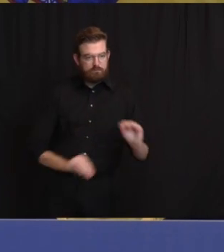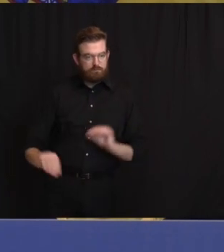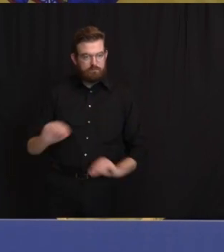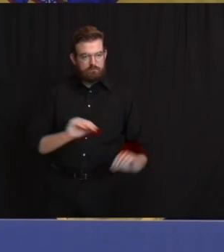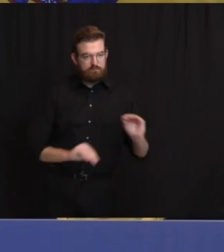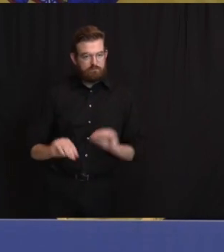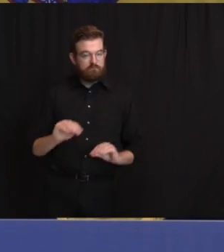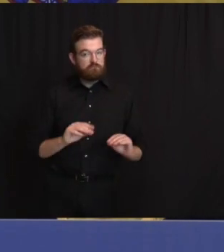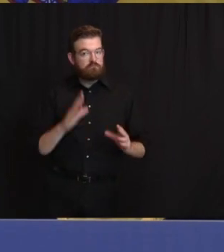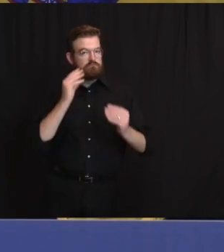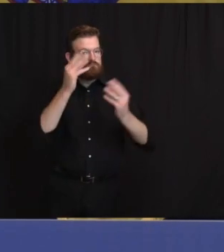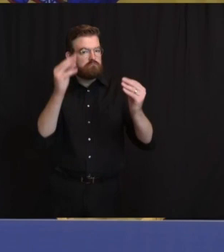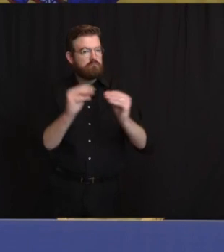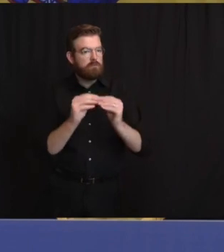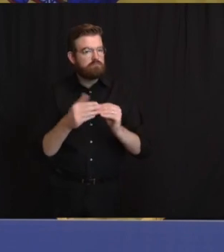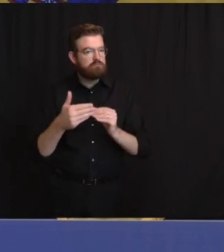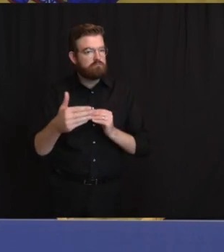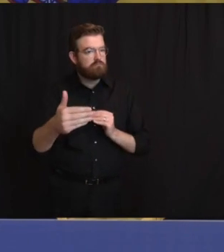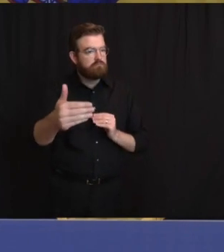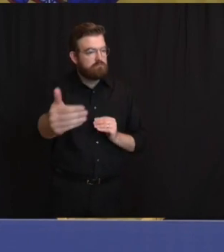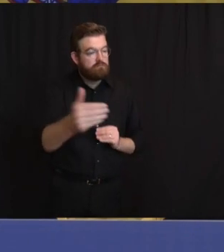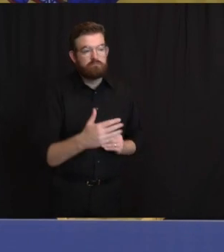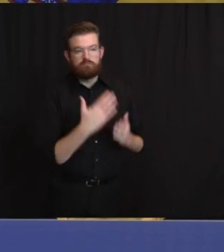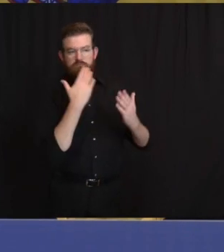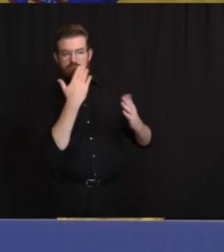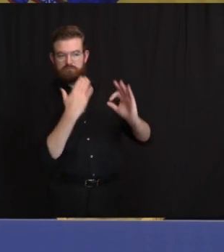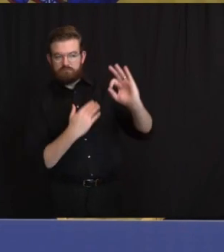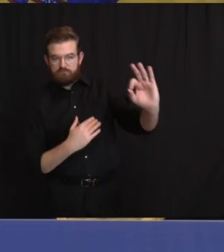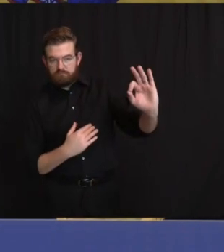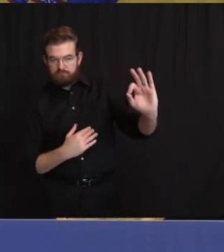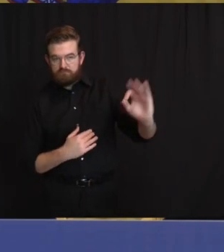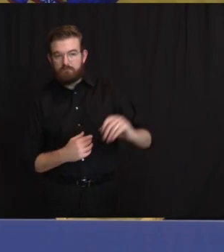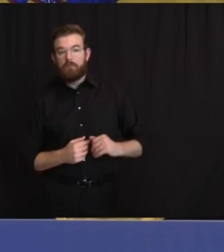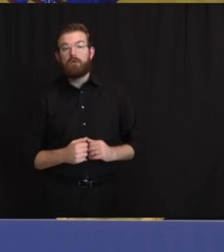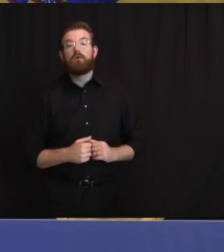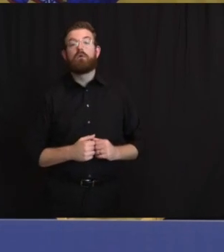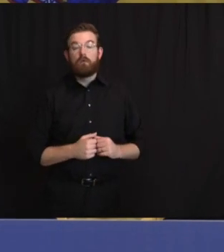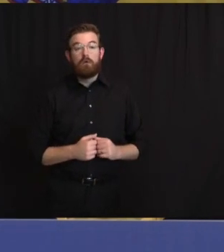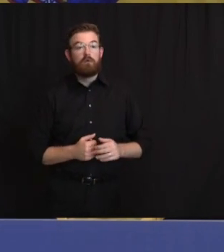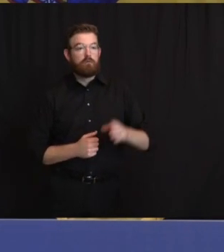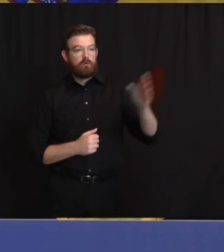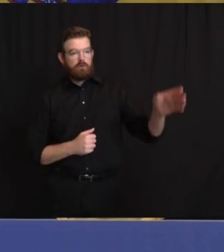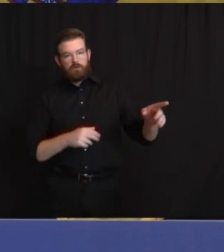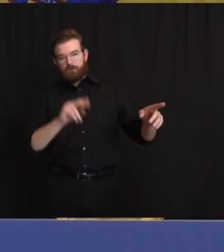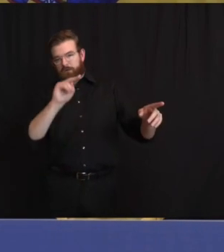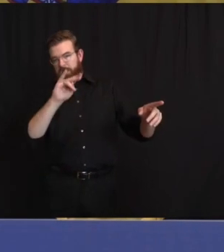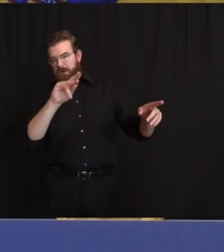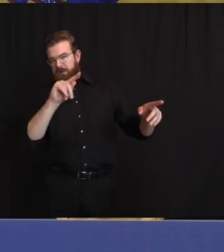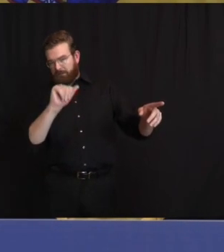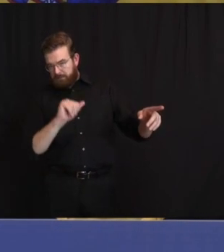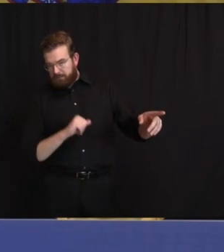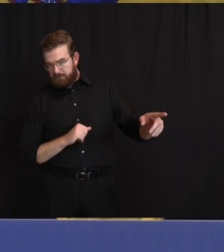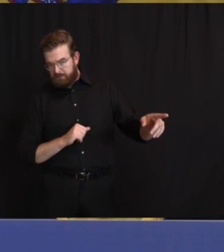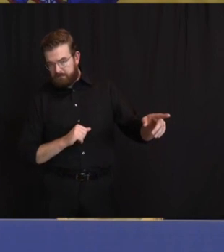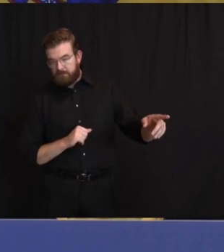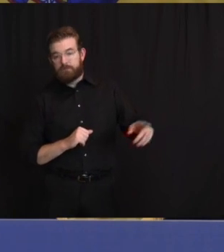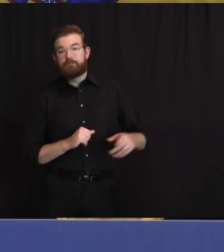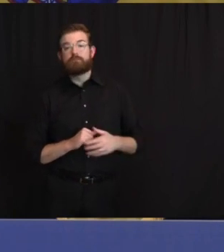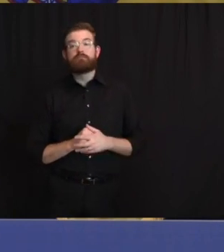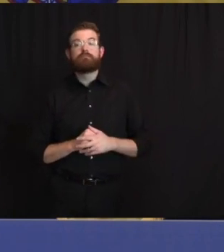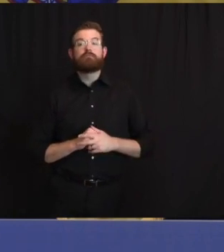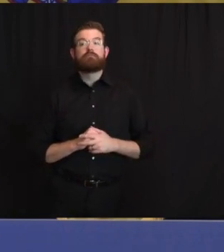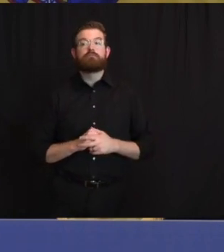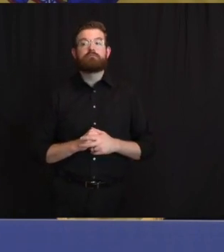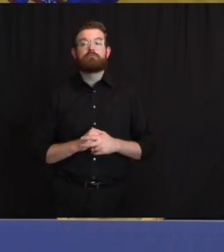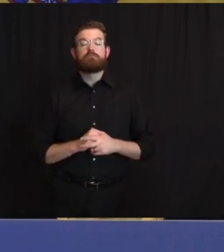weeks. Thank you. Good to see you. Nikita, how are you? I'm well, thank you, Governor. So several election officials,